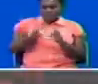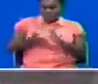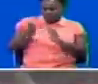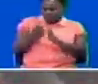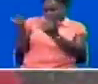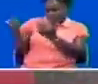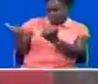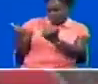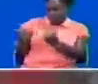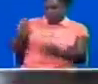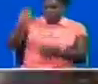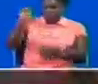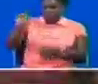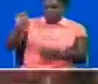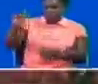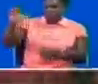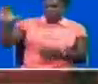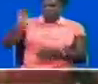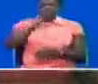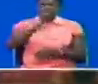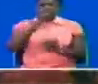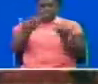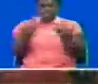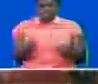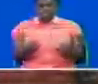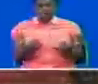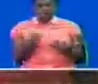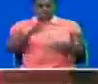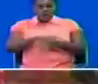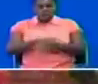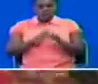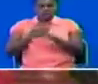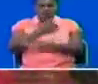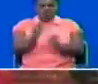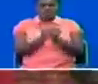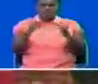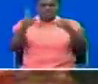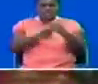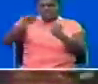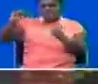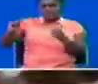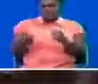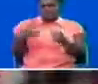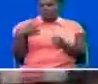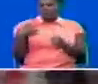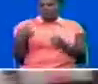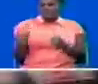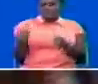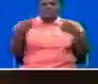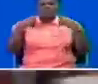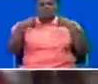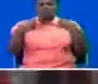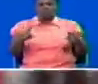approaching, the Ethics and Anti-Corruption Commission has received over 16,000 wealth declaration forms from